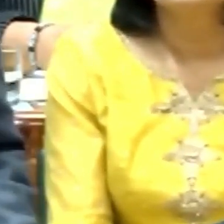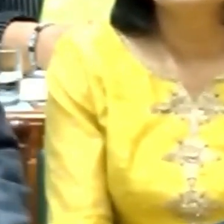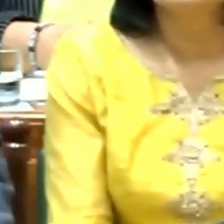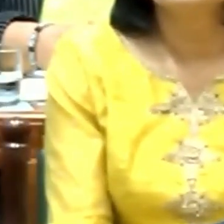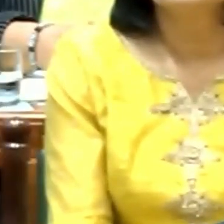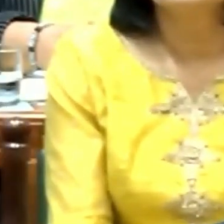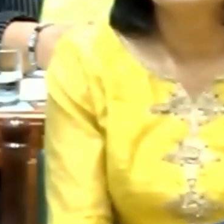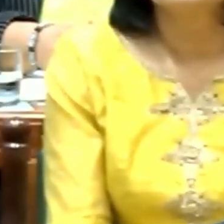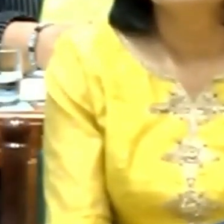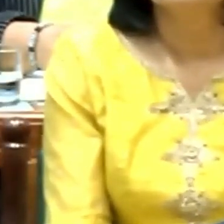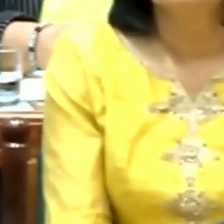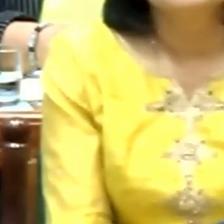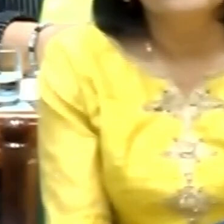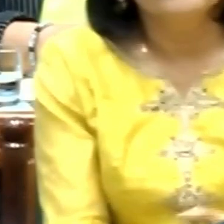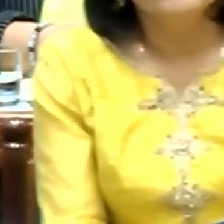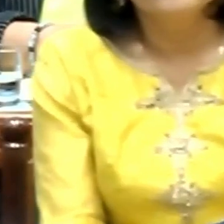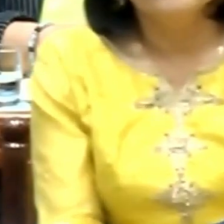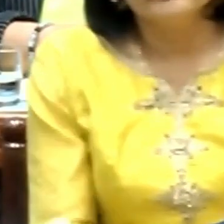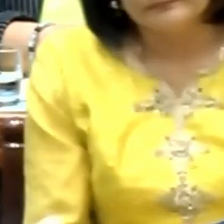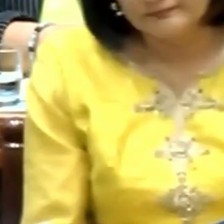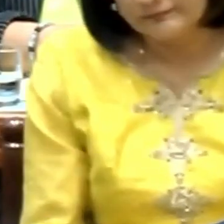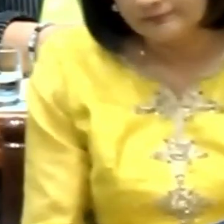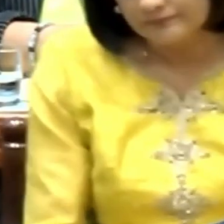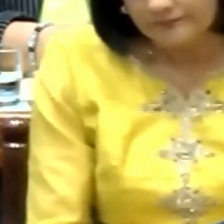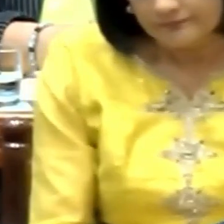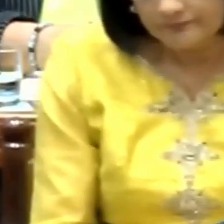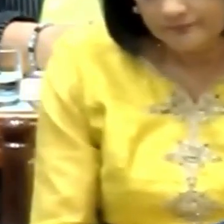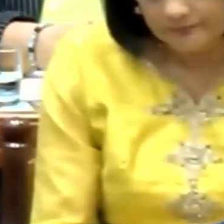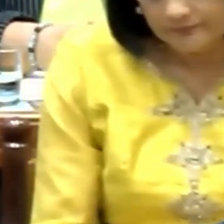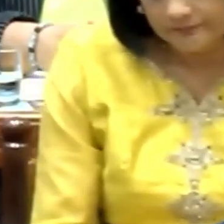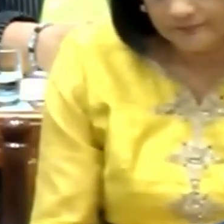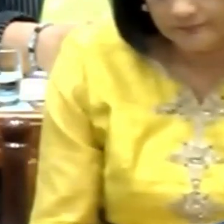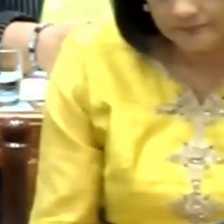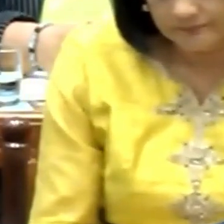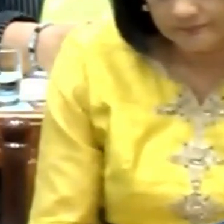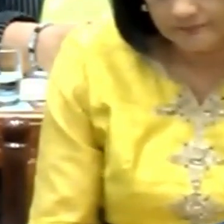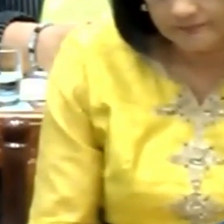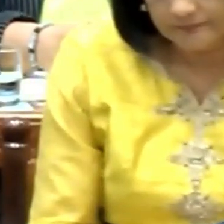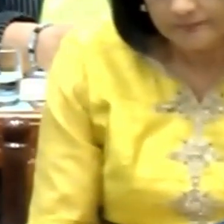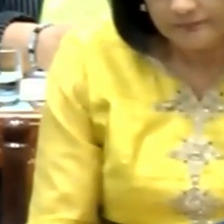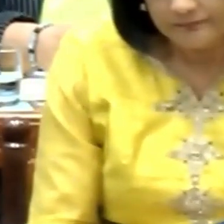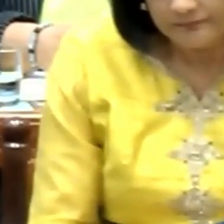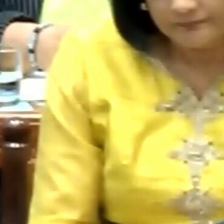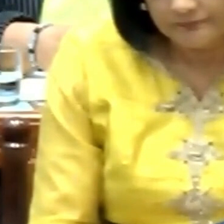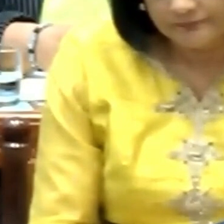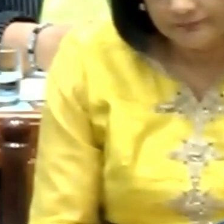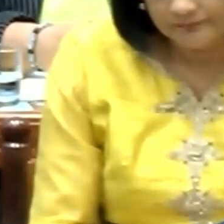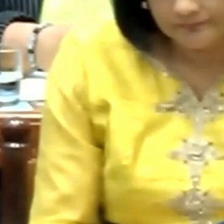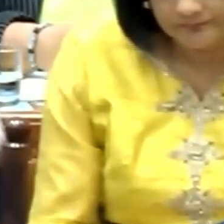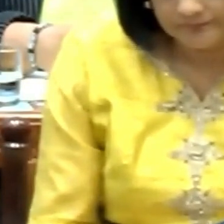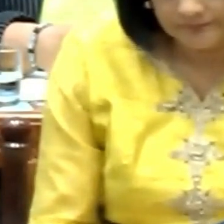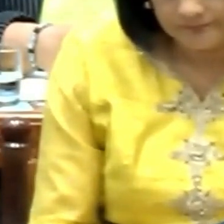were completely undermined. And he does not talk about that. Mr. Speaker says he left a legacy. Honorable Gavoka said that I